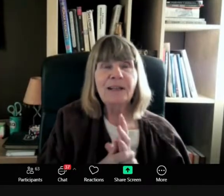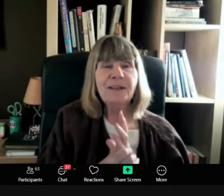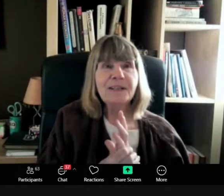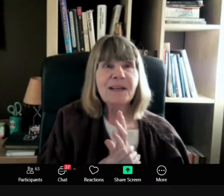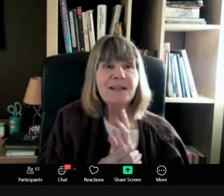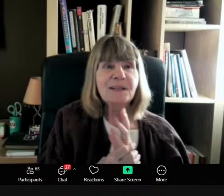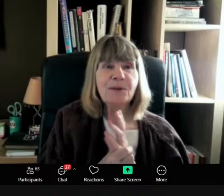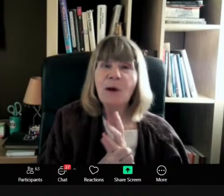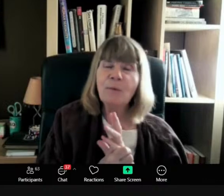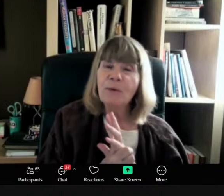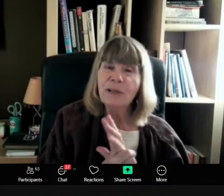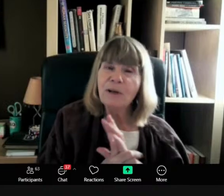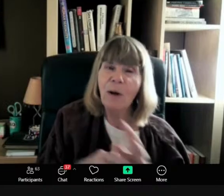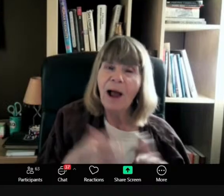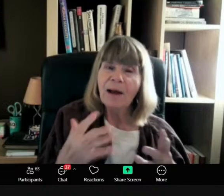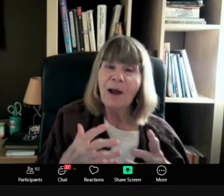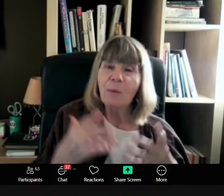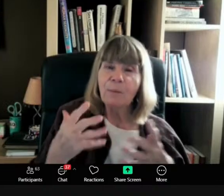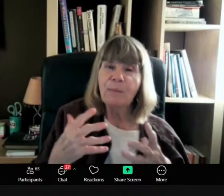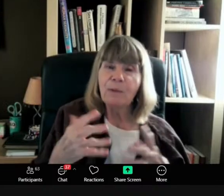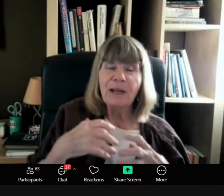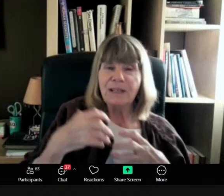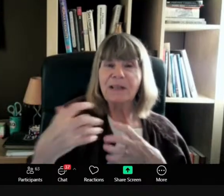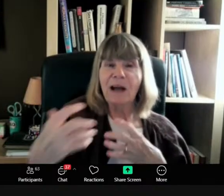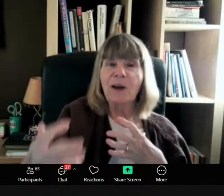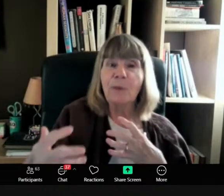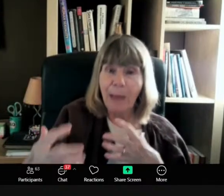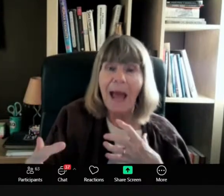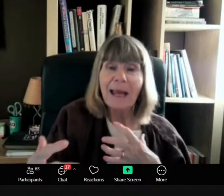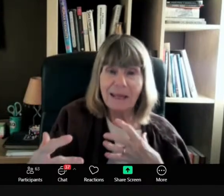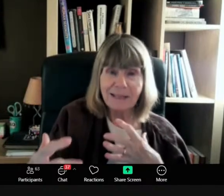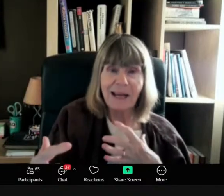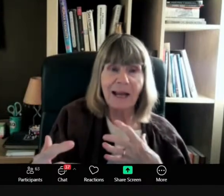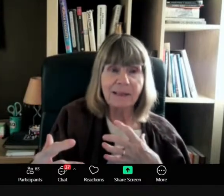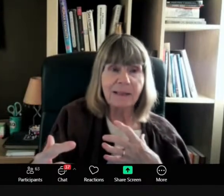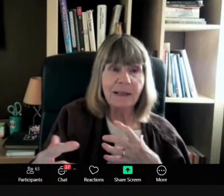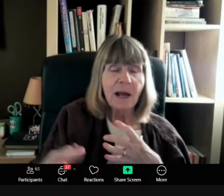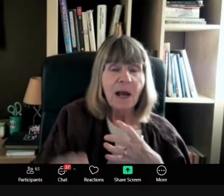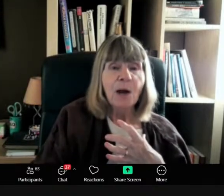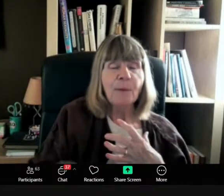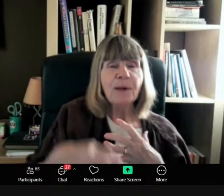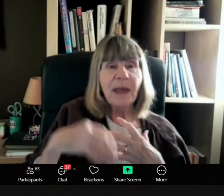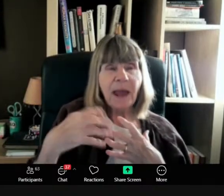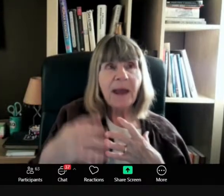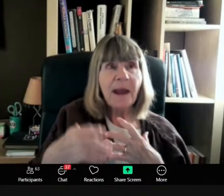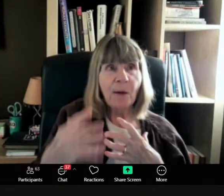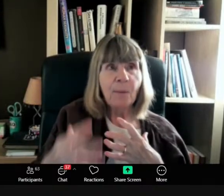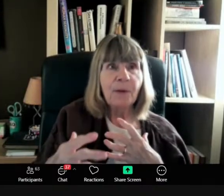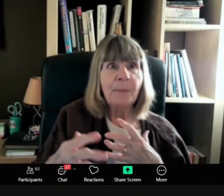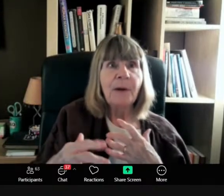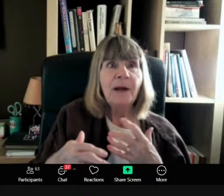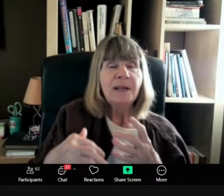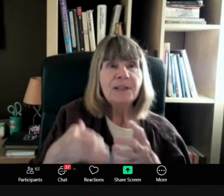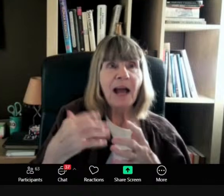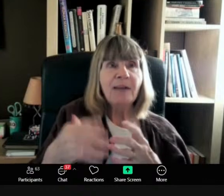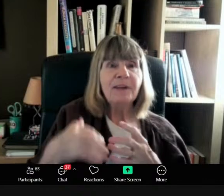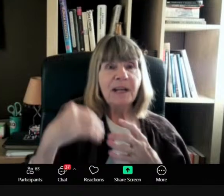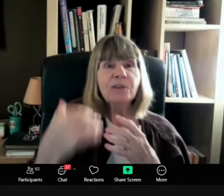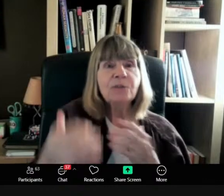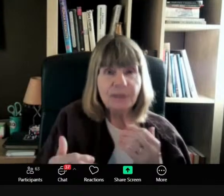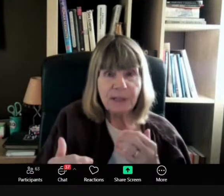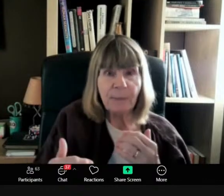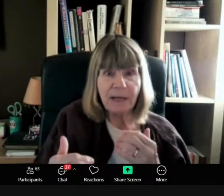with that in the sense that we don't really know how to help people get desire back exactly, but we can help them to